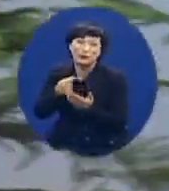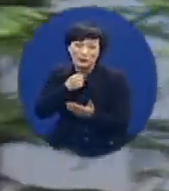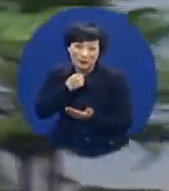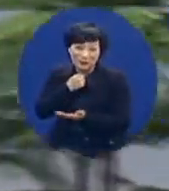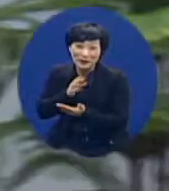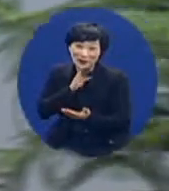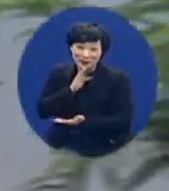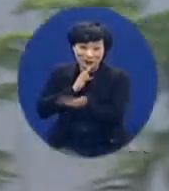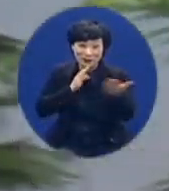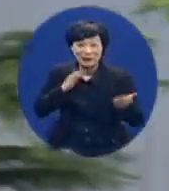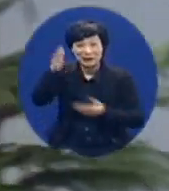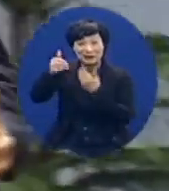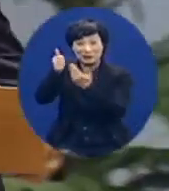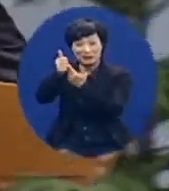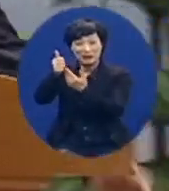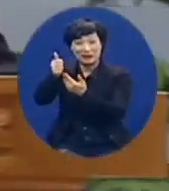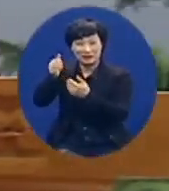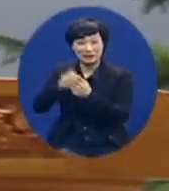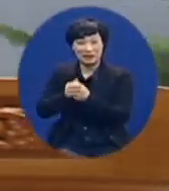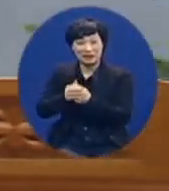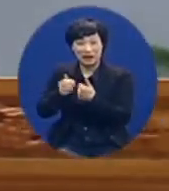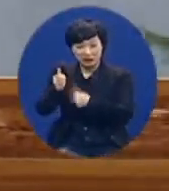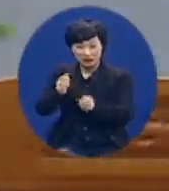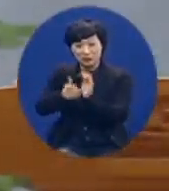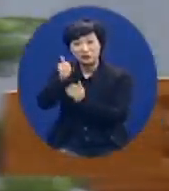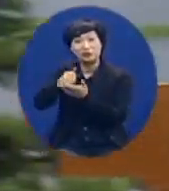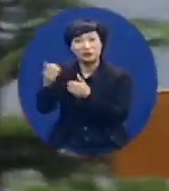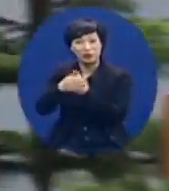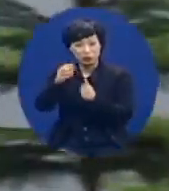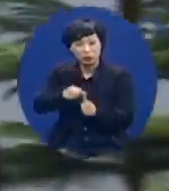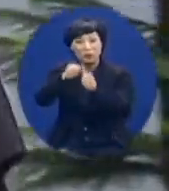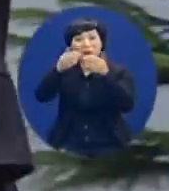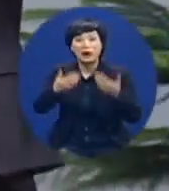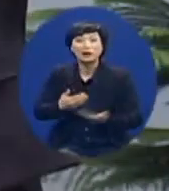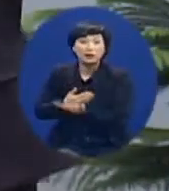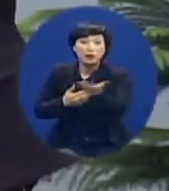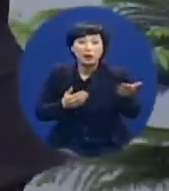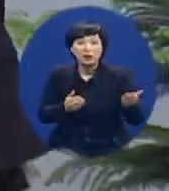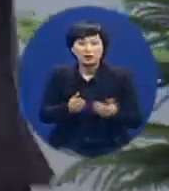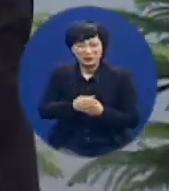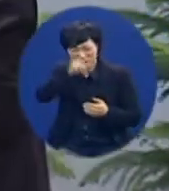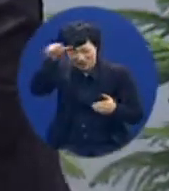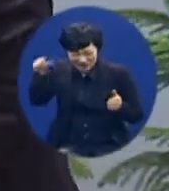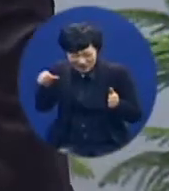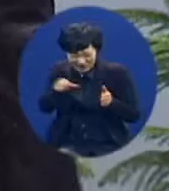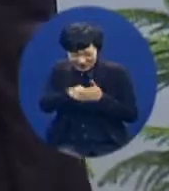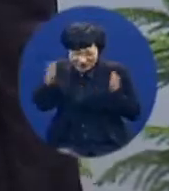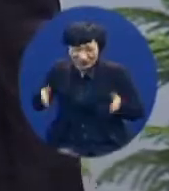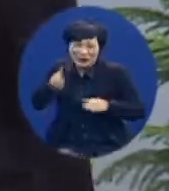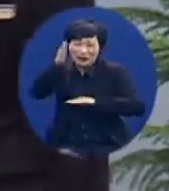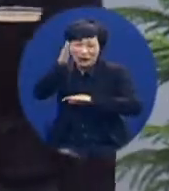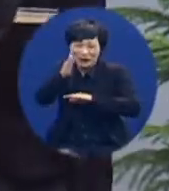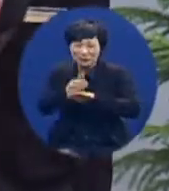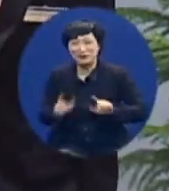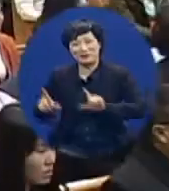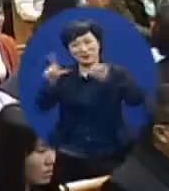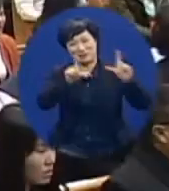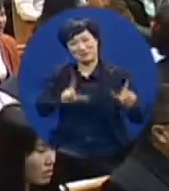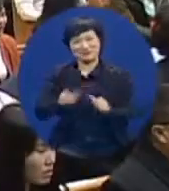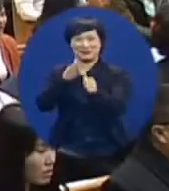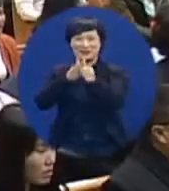So those who are saved by the Son of God should give thanks to the Lord forever.